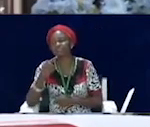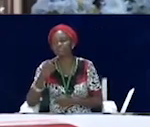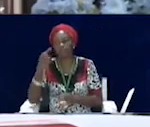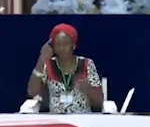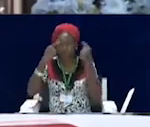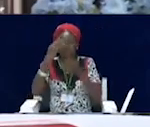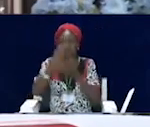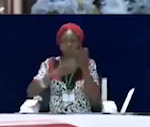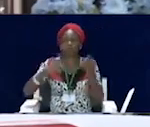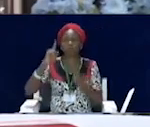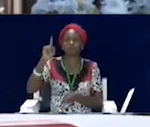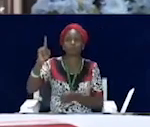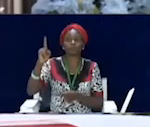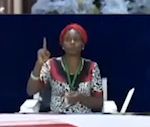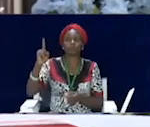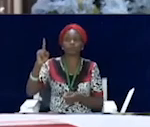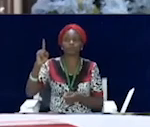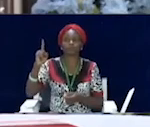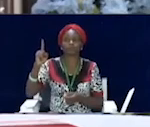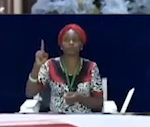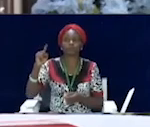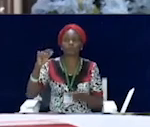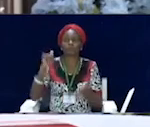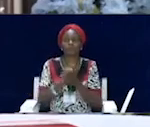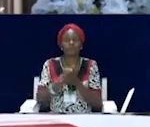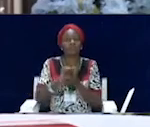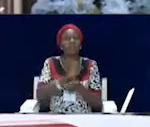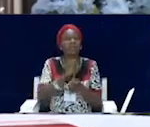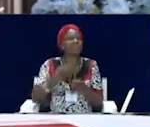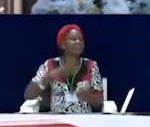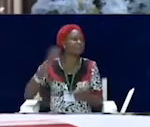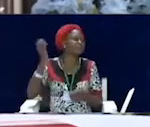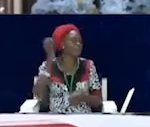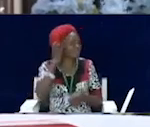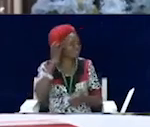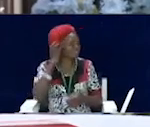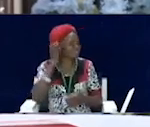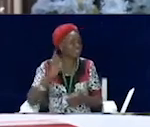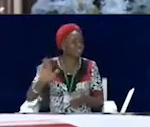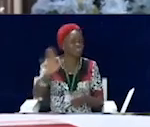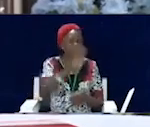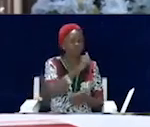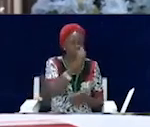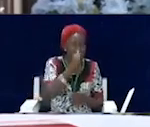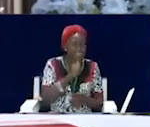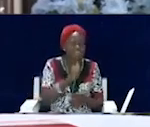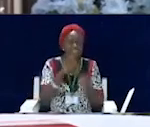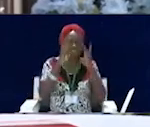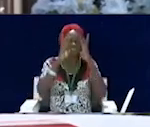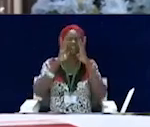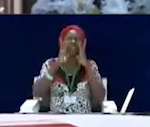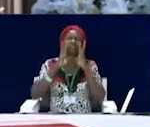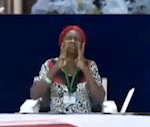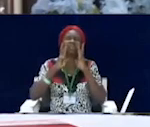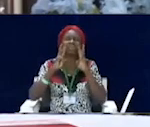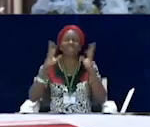concerning someone, he said, I have heard your silent cry.